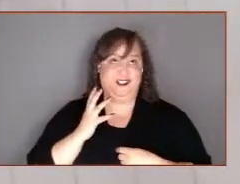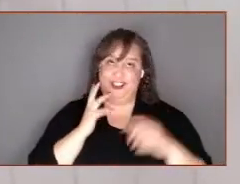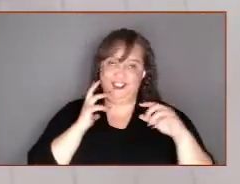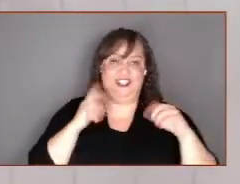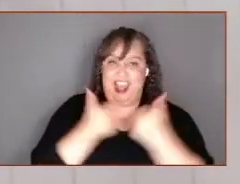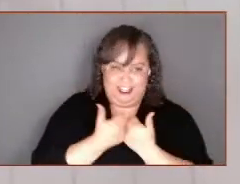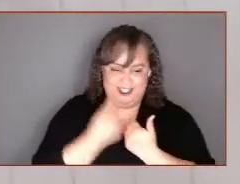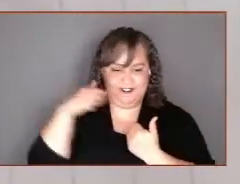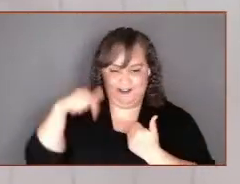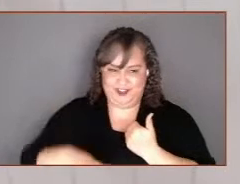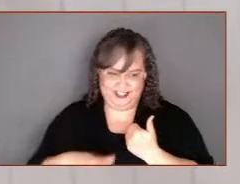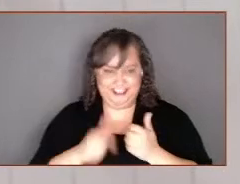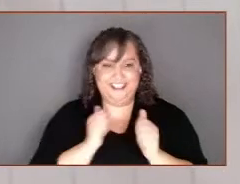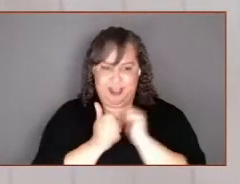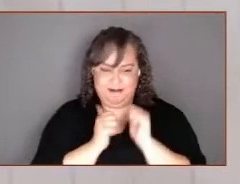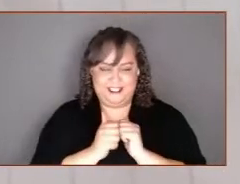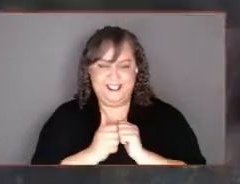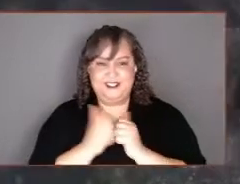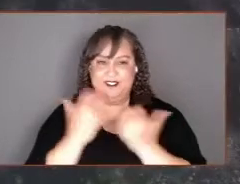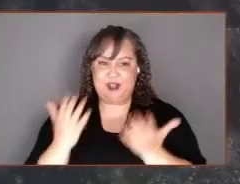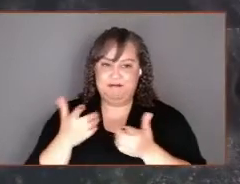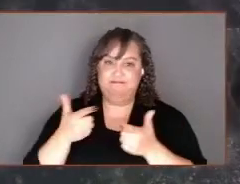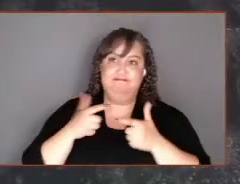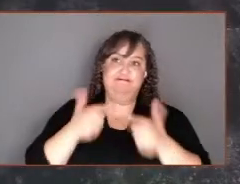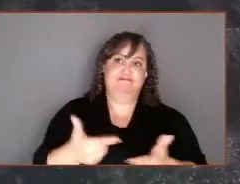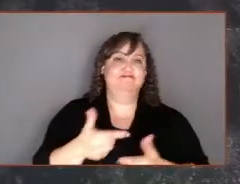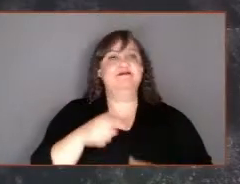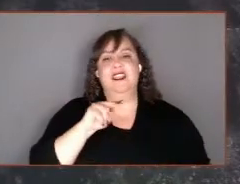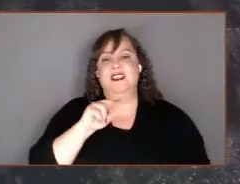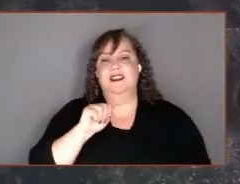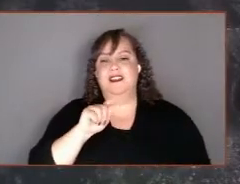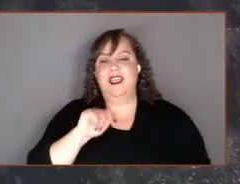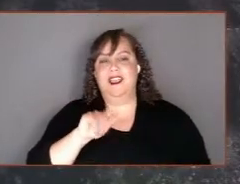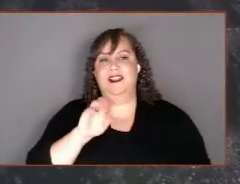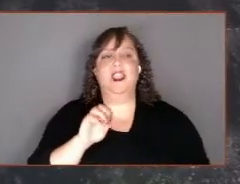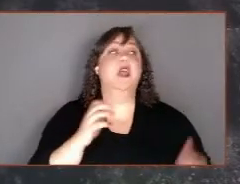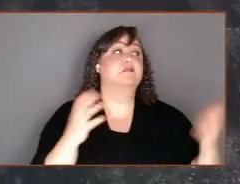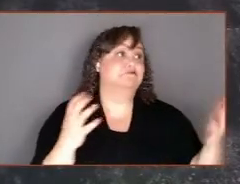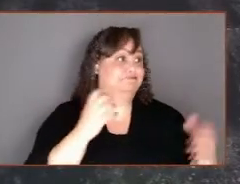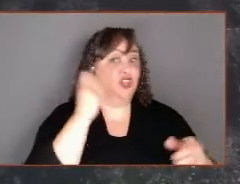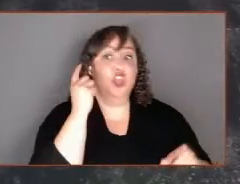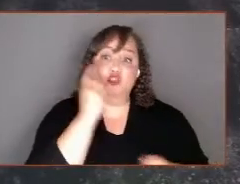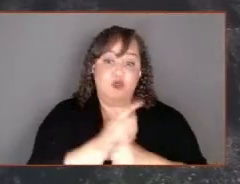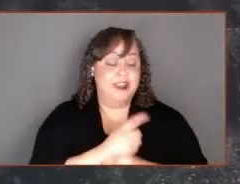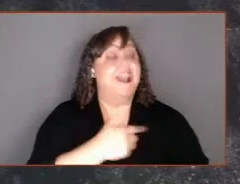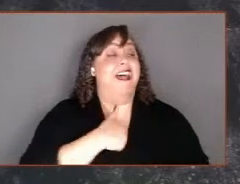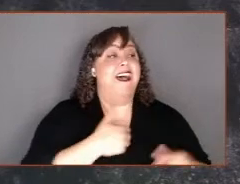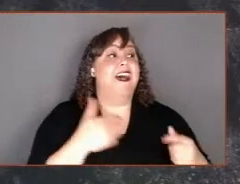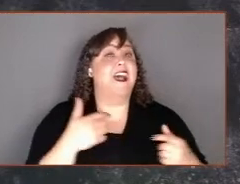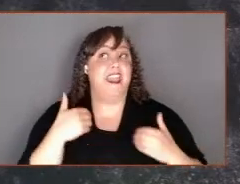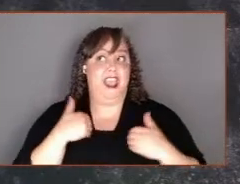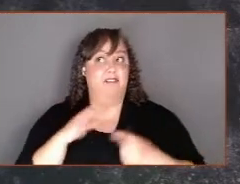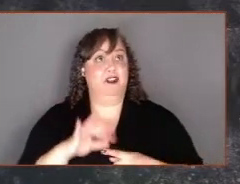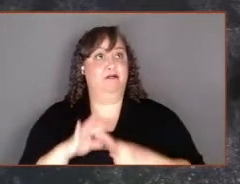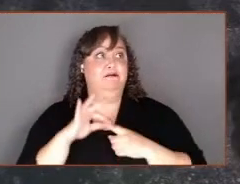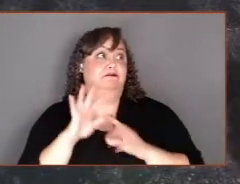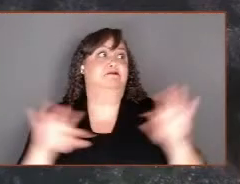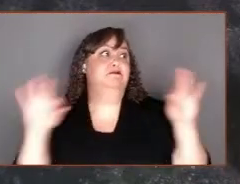correspondence desk. Yes, Molly, I do have a very important person with me. I'm joined by Chris Jones, and he's one of the judges of